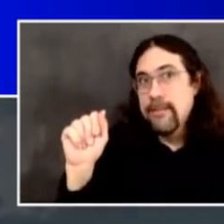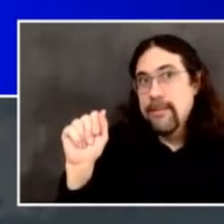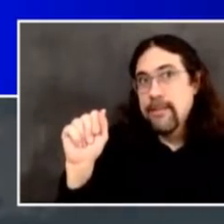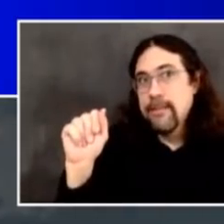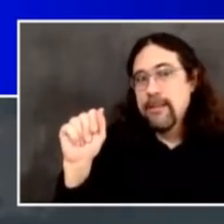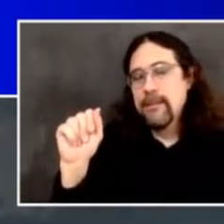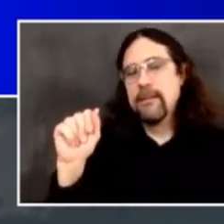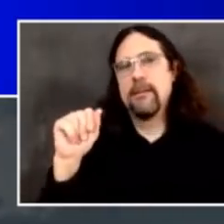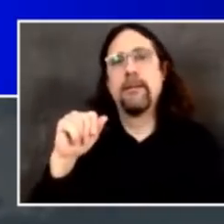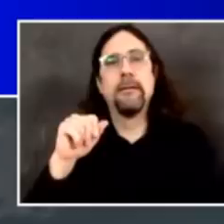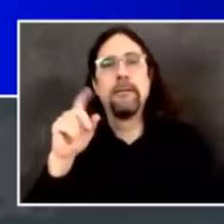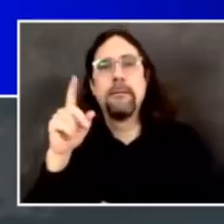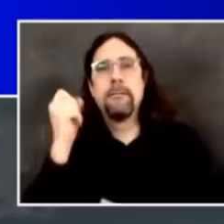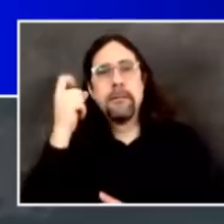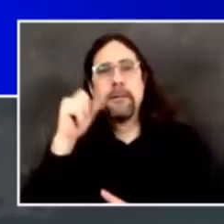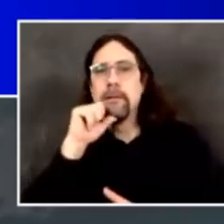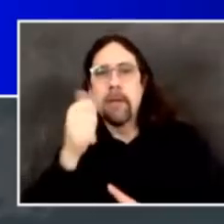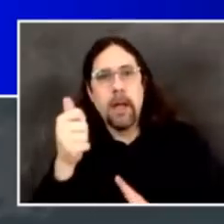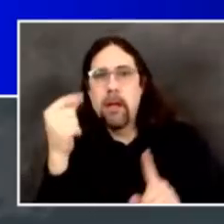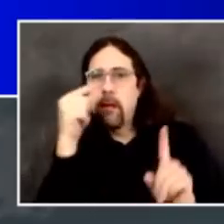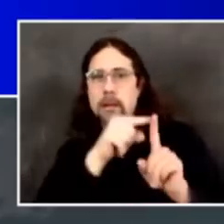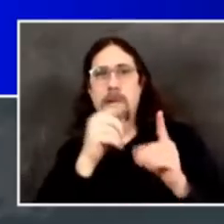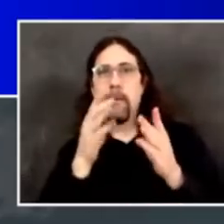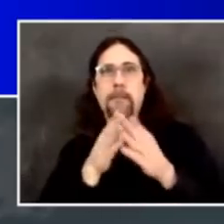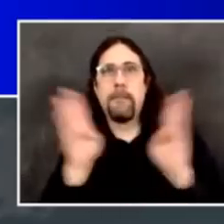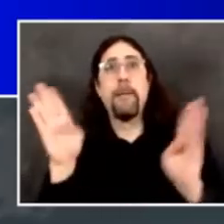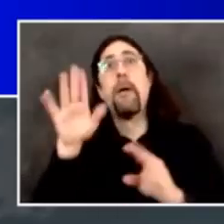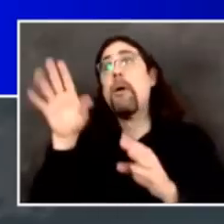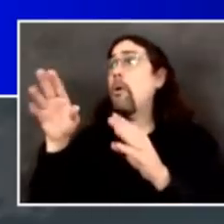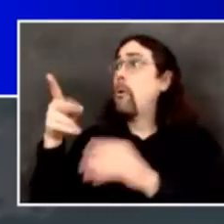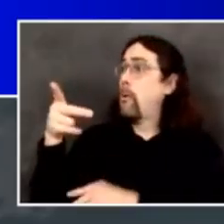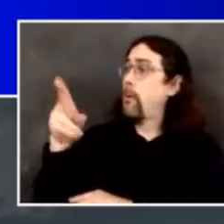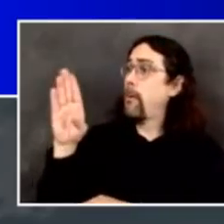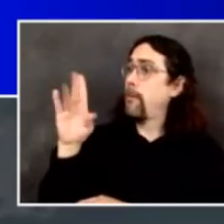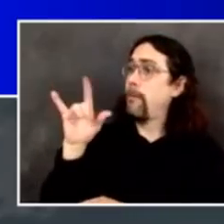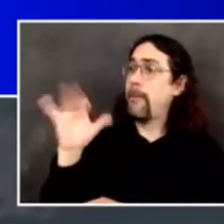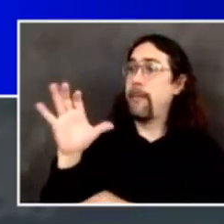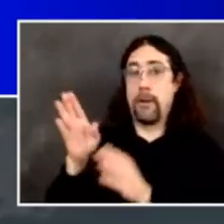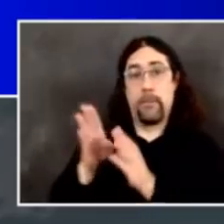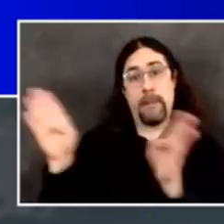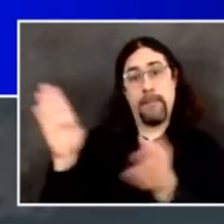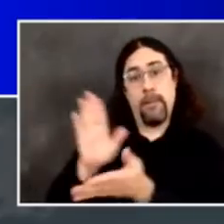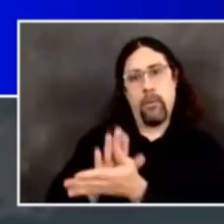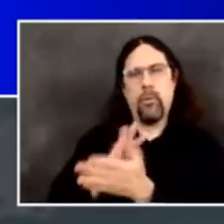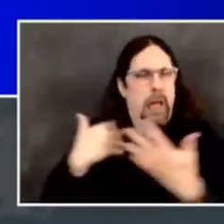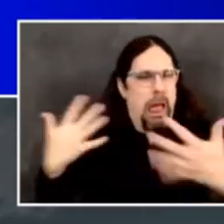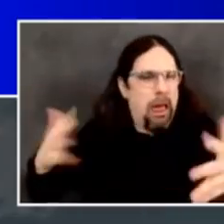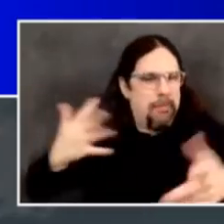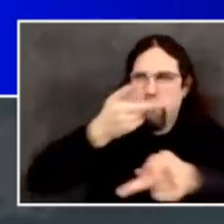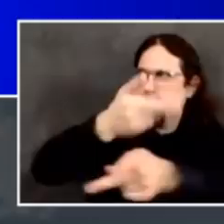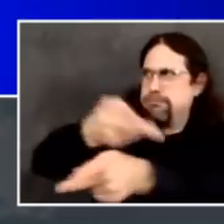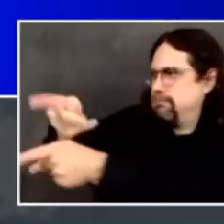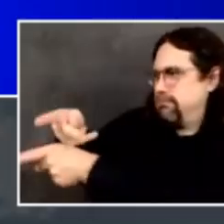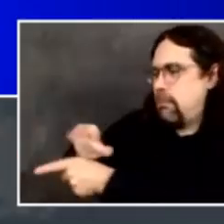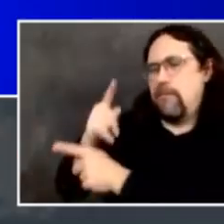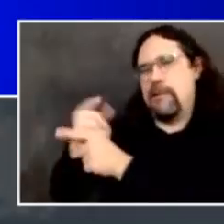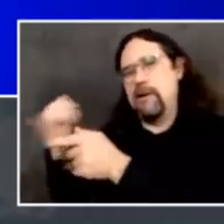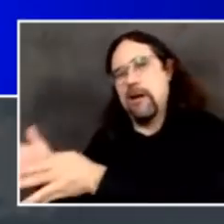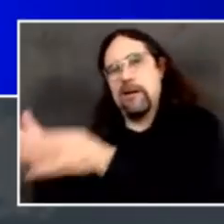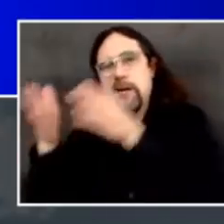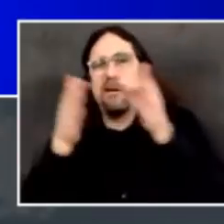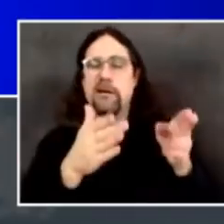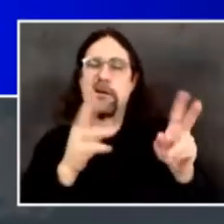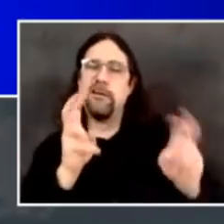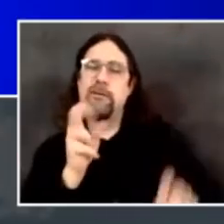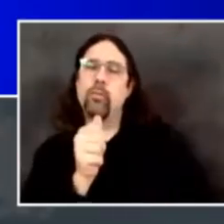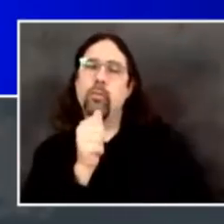time, take full advantage of online learning. So we are offering iPads for free to these